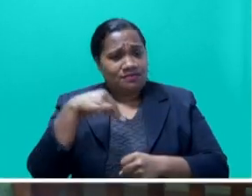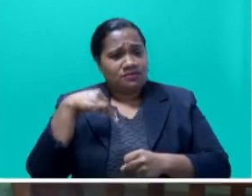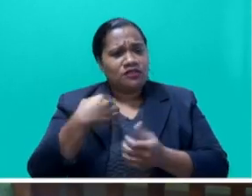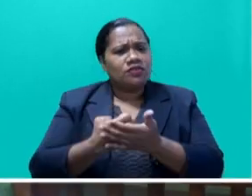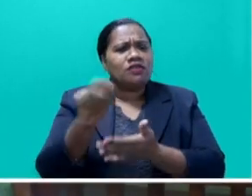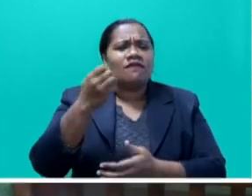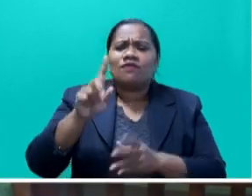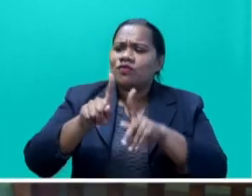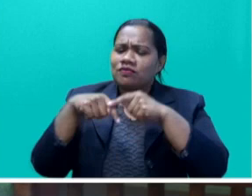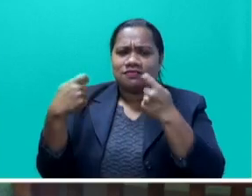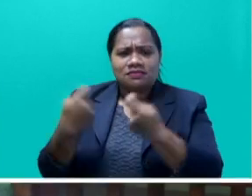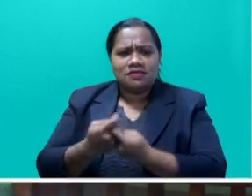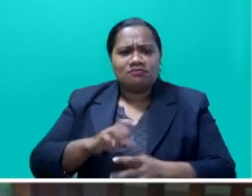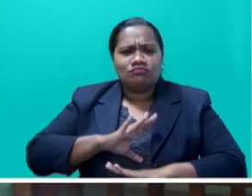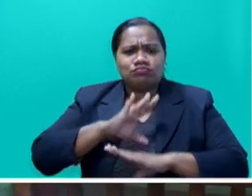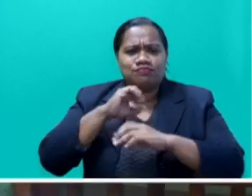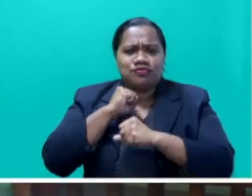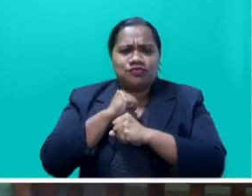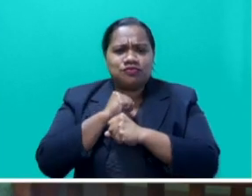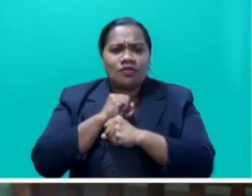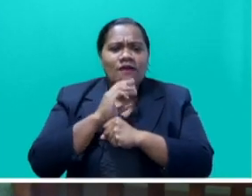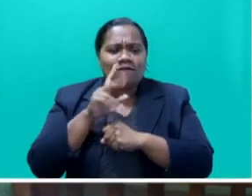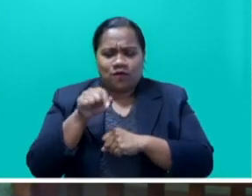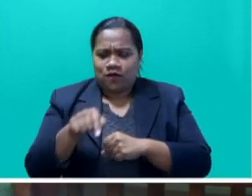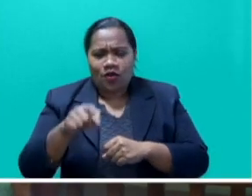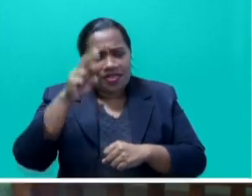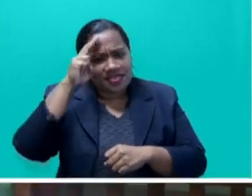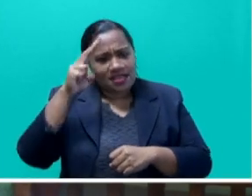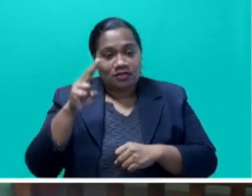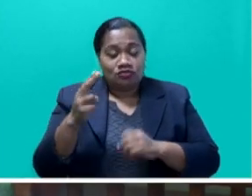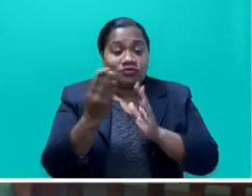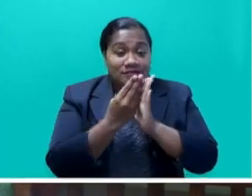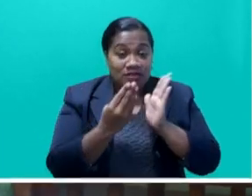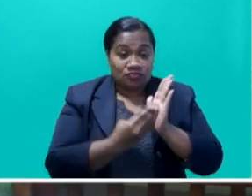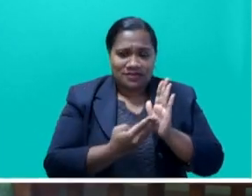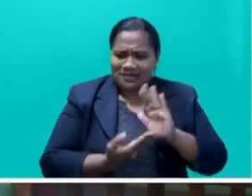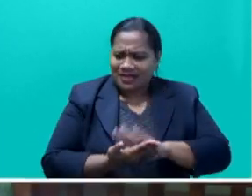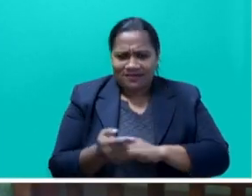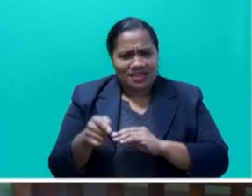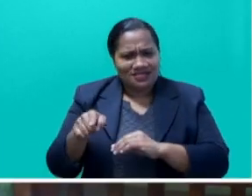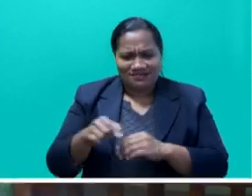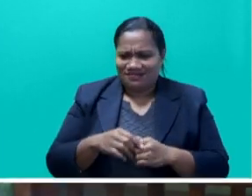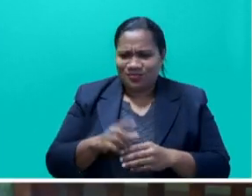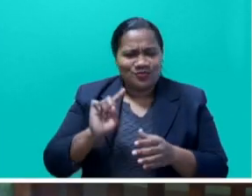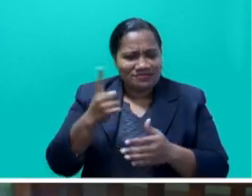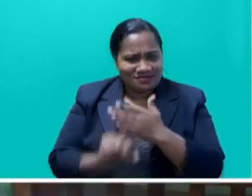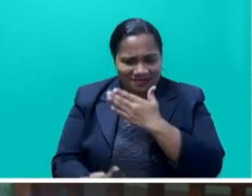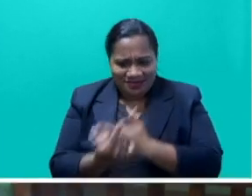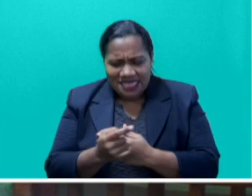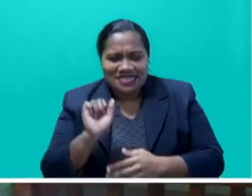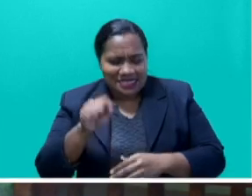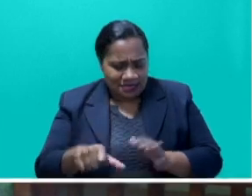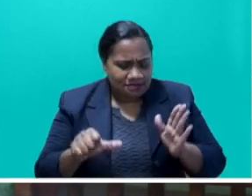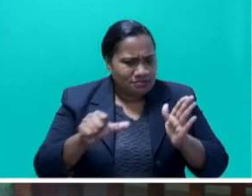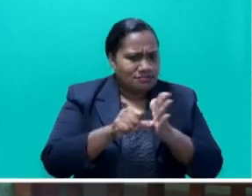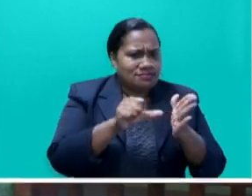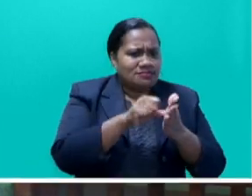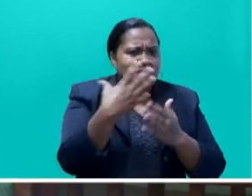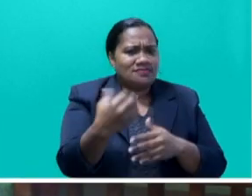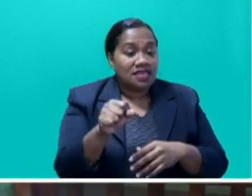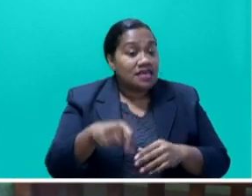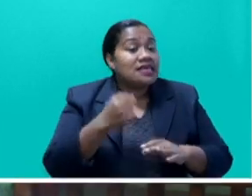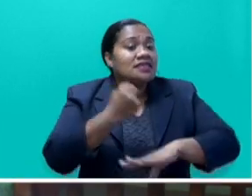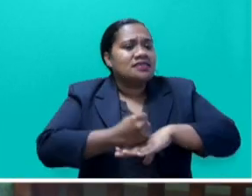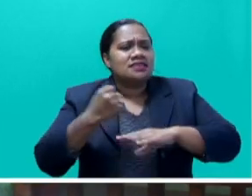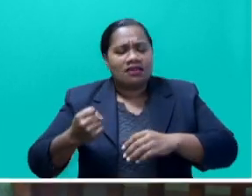confidence in framing this national budget under the most challenging of circumstances. Despite the difficulties encountered, this government has